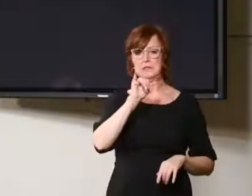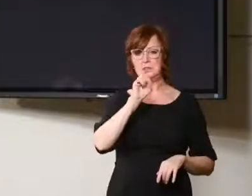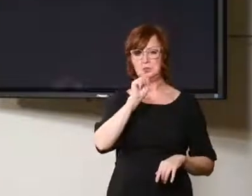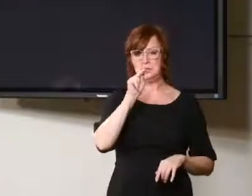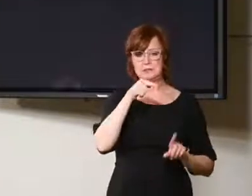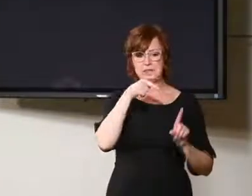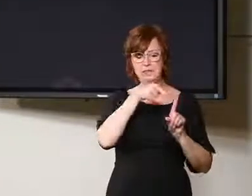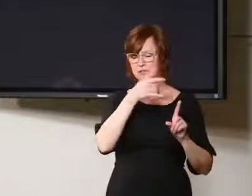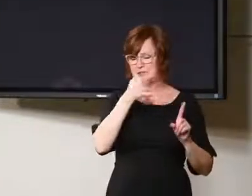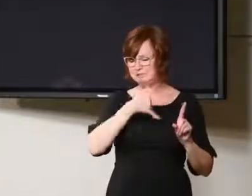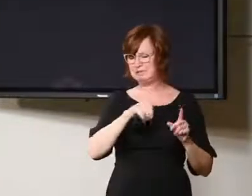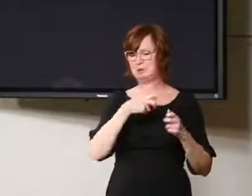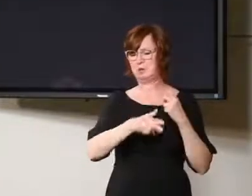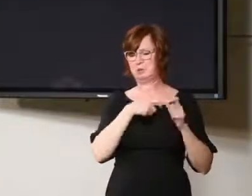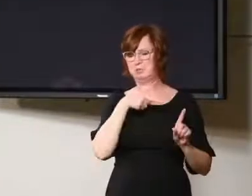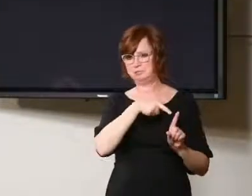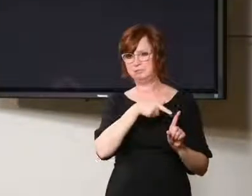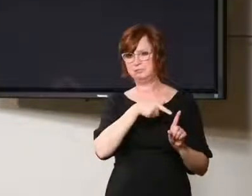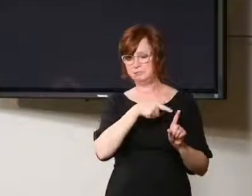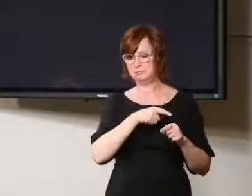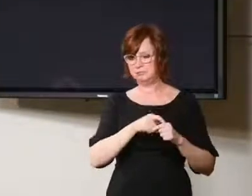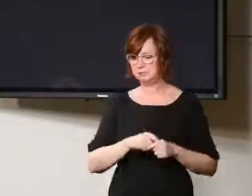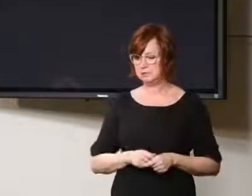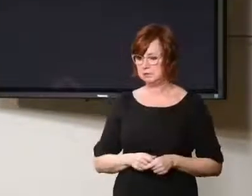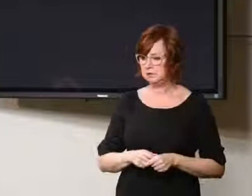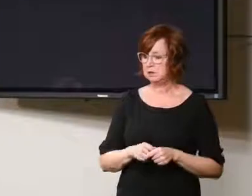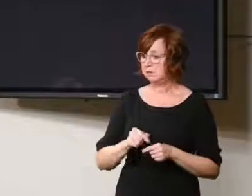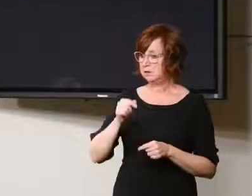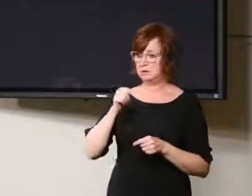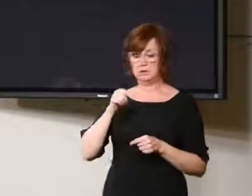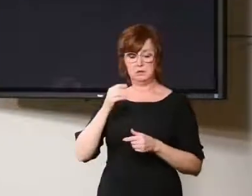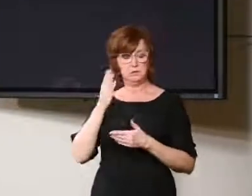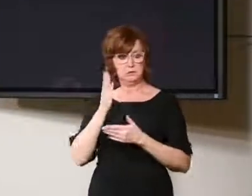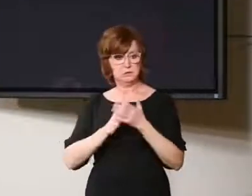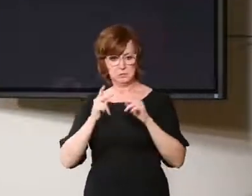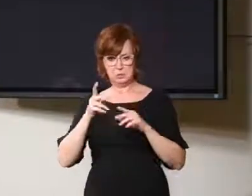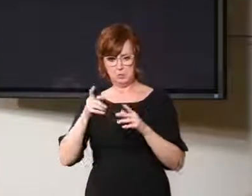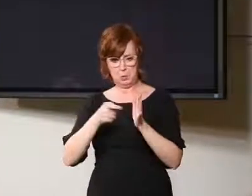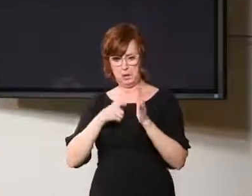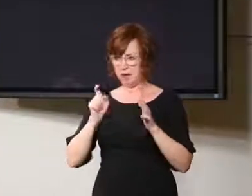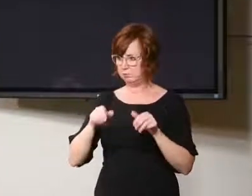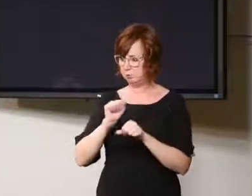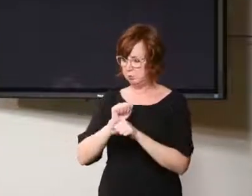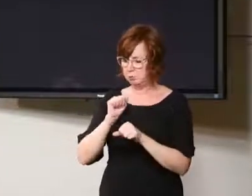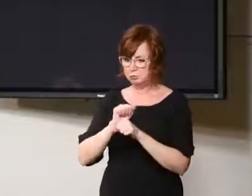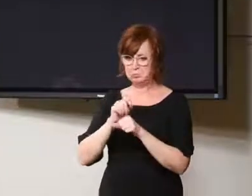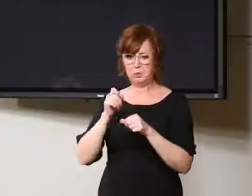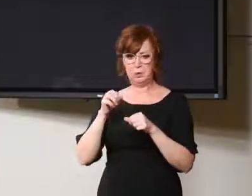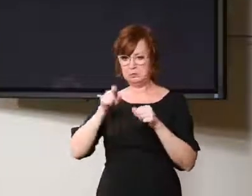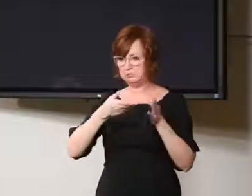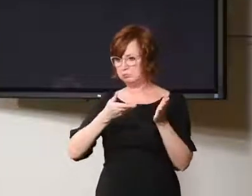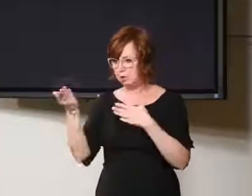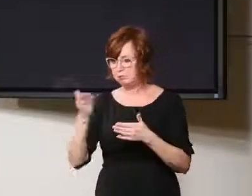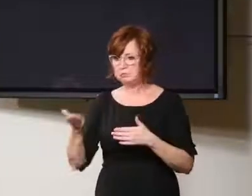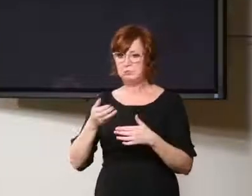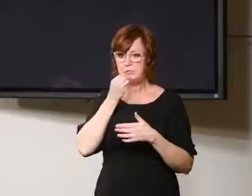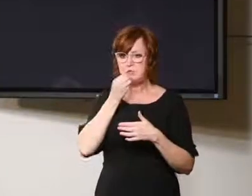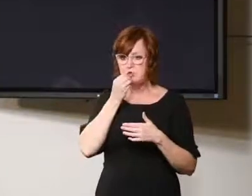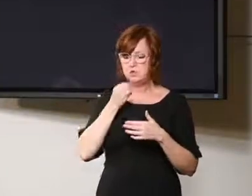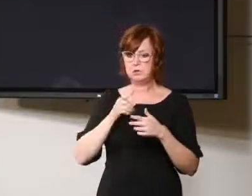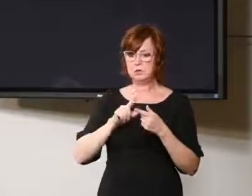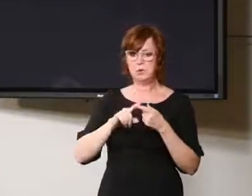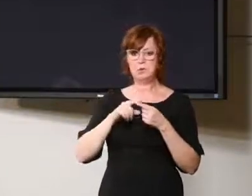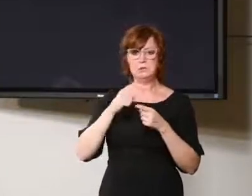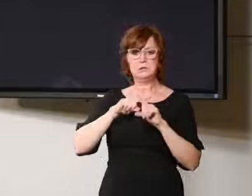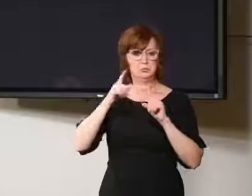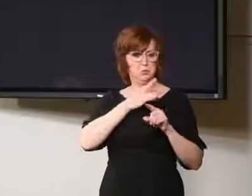to travel from one province to another, from one community to another to provide essential goods and services. We also have to